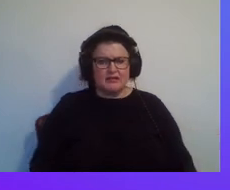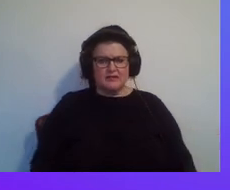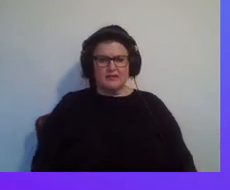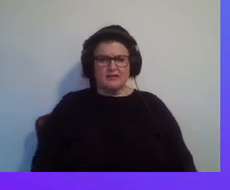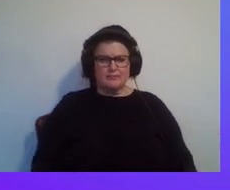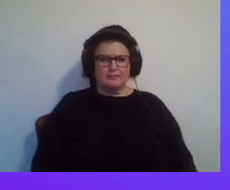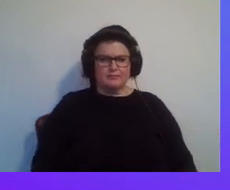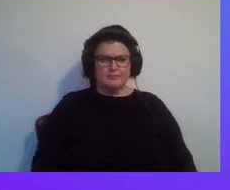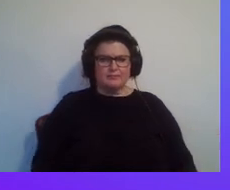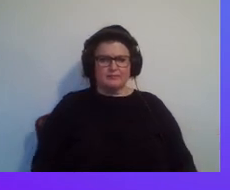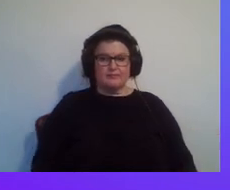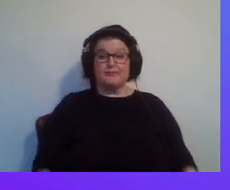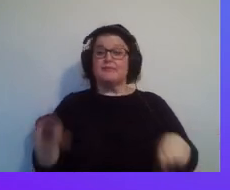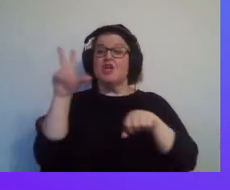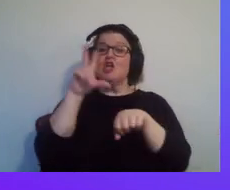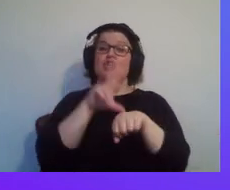To answer that question,